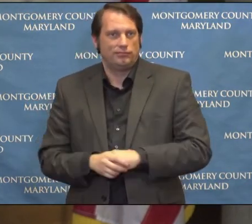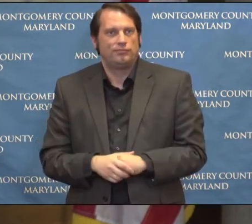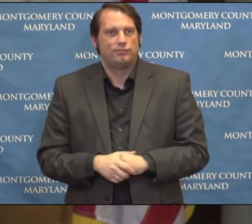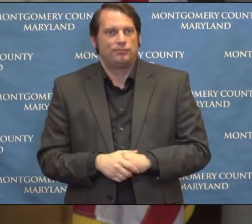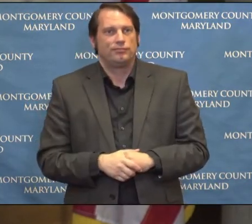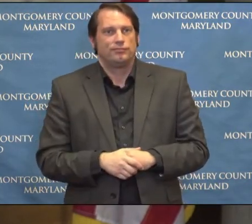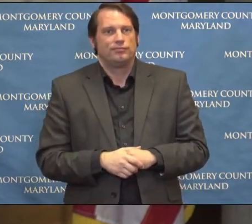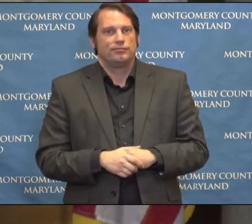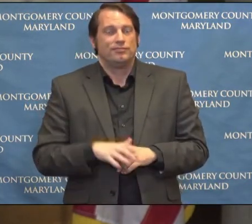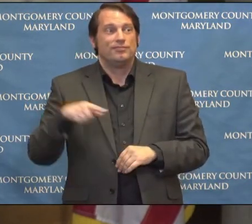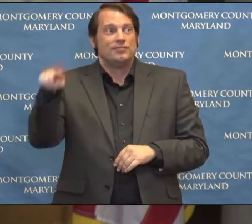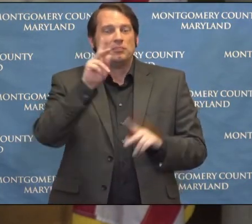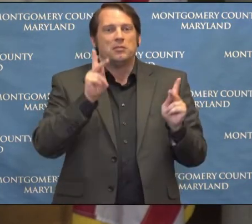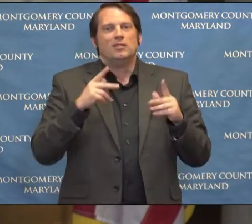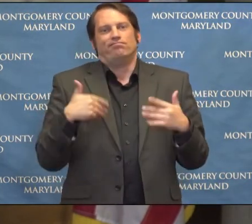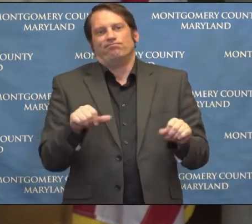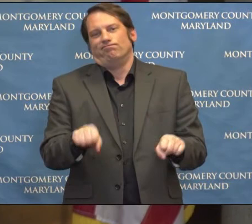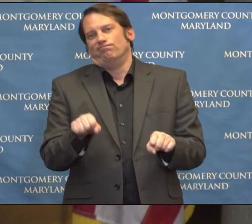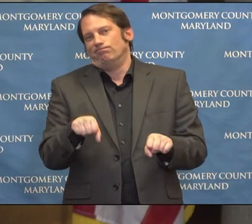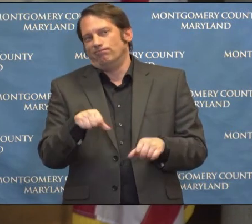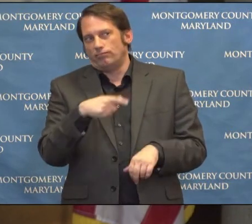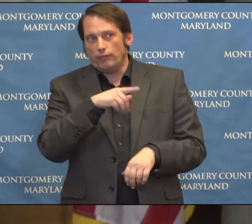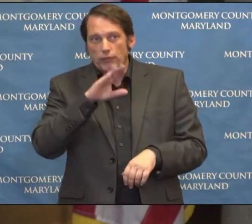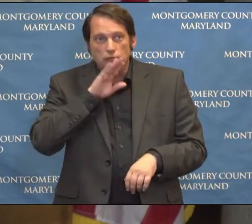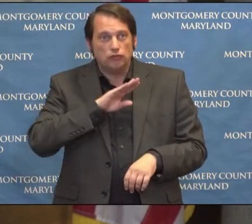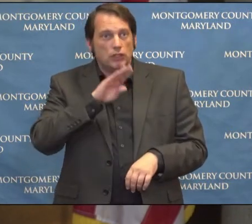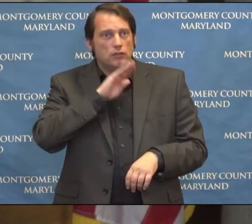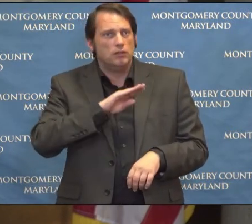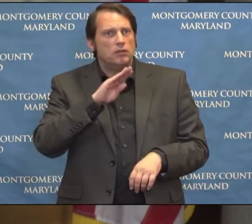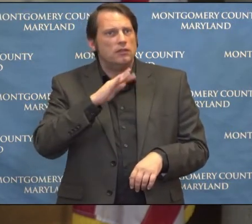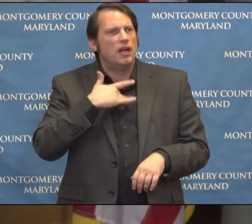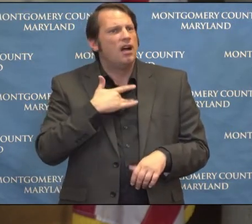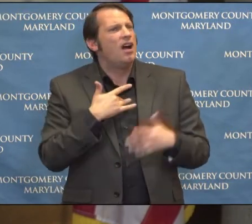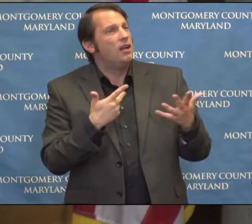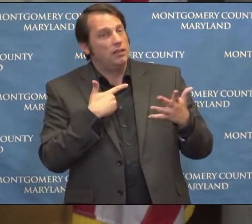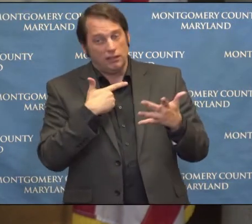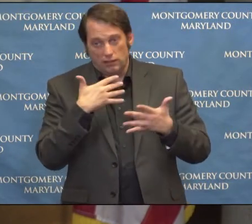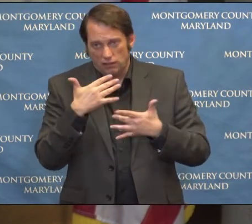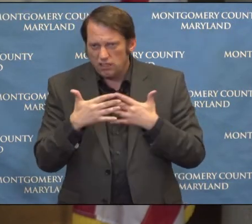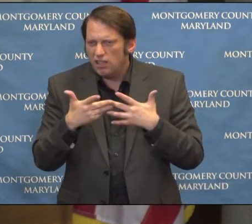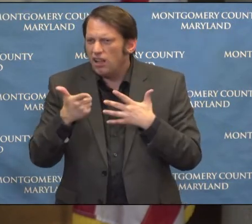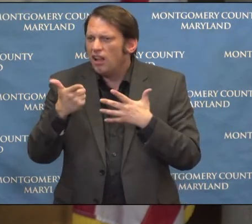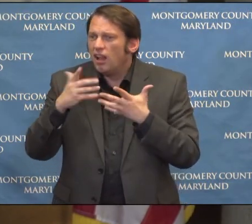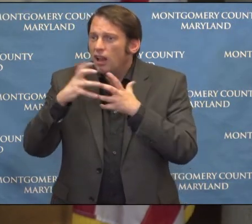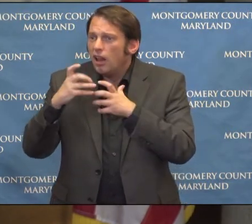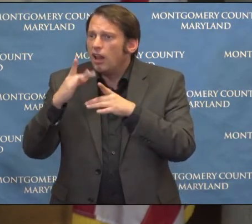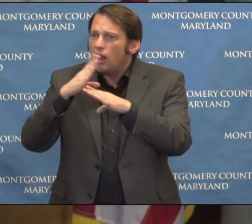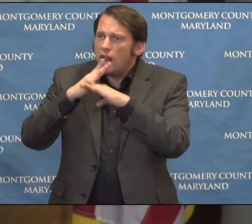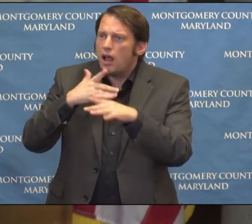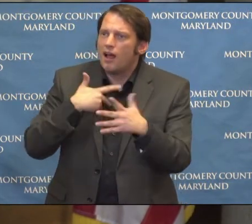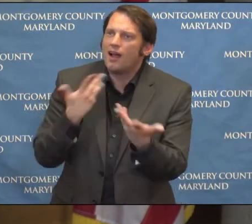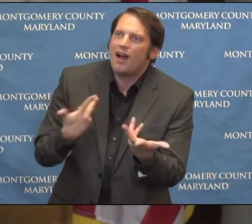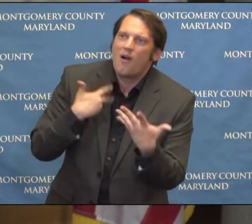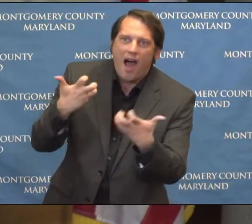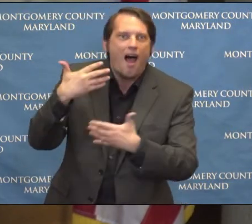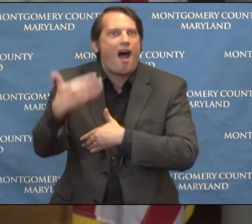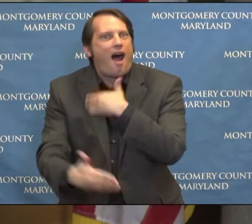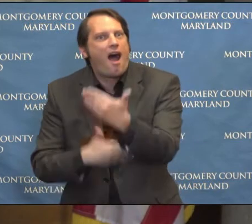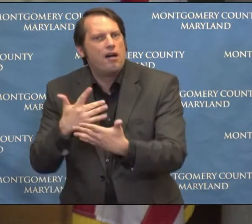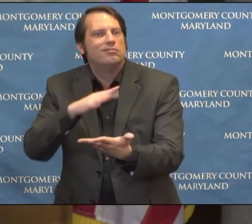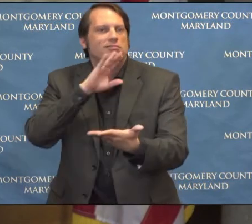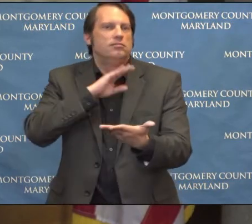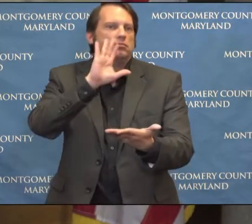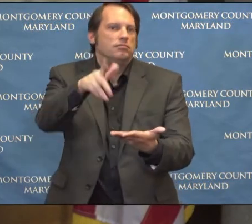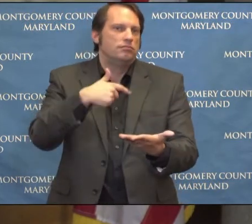get to this or why can't we get to that? Well, that's because when we open up to this or to that, we're making ourselves vulnerable to external